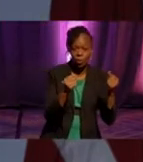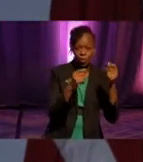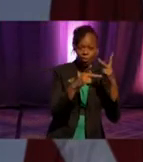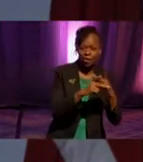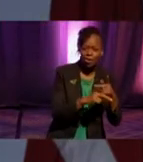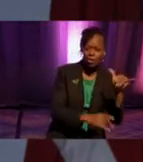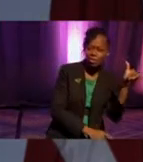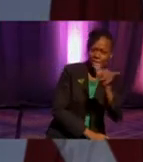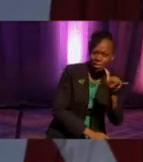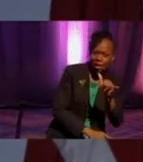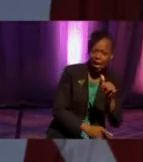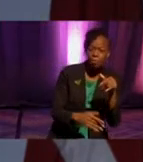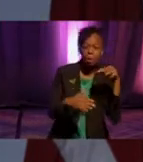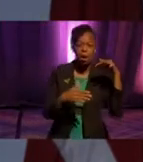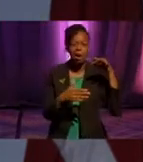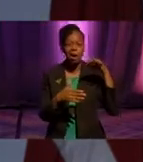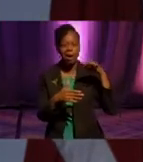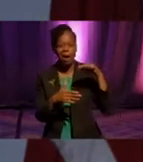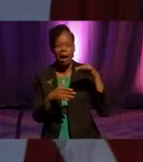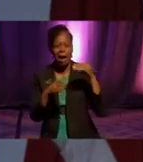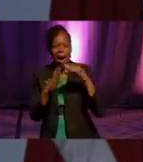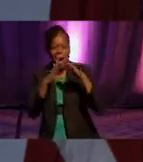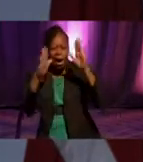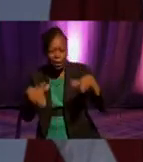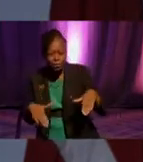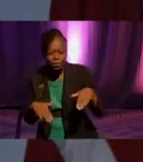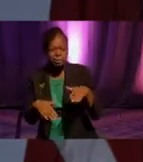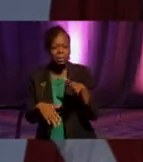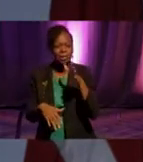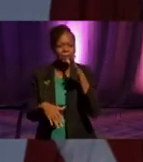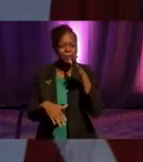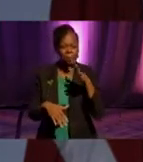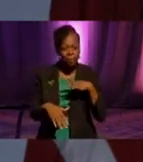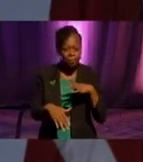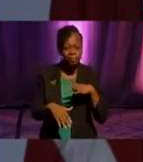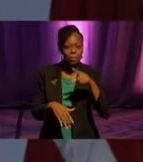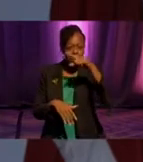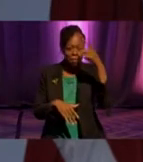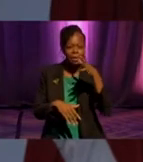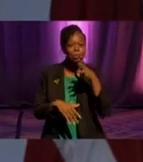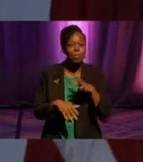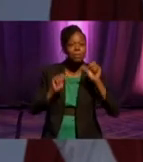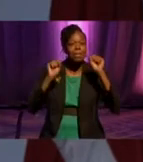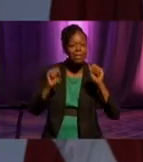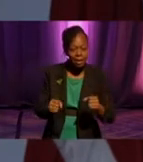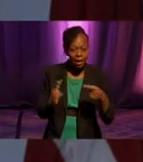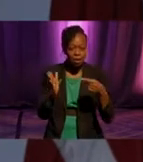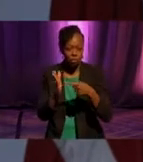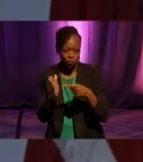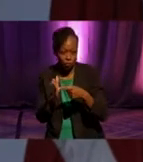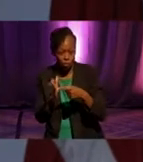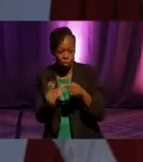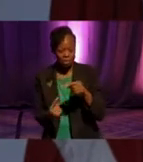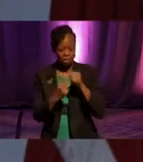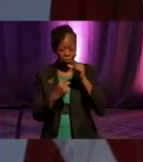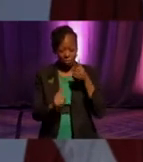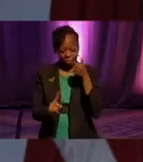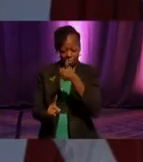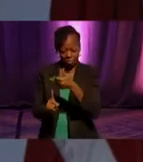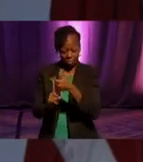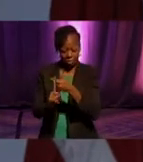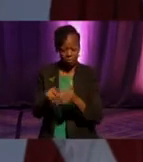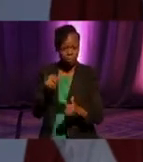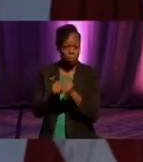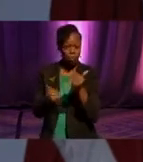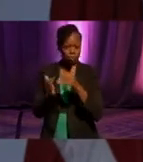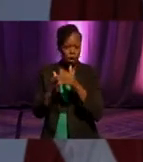housing, especially when Black women are the most likely to face eviction. And we know